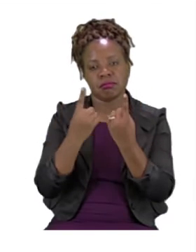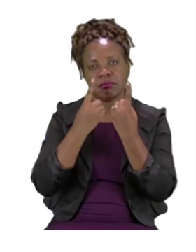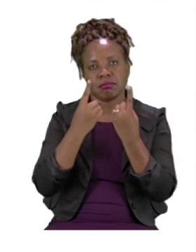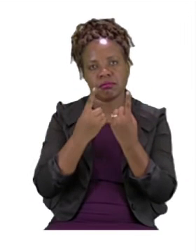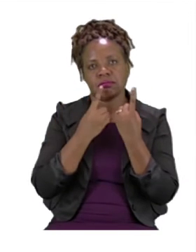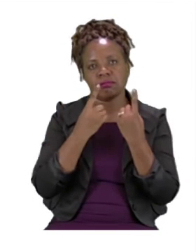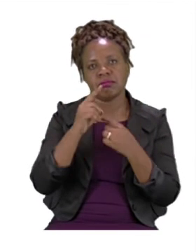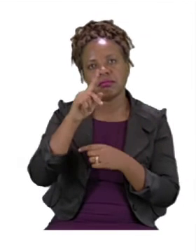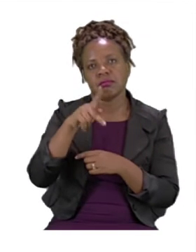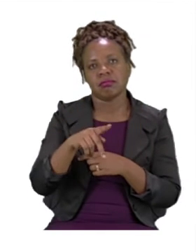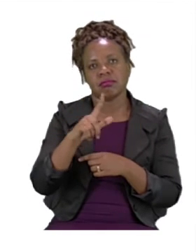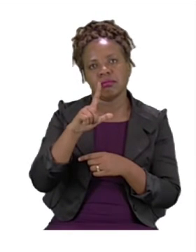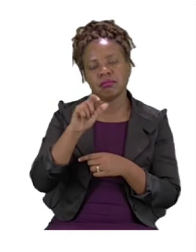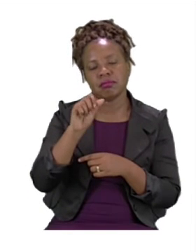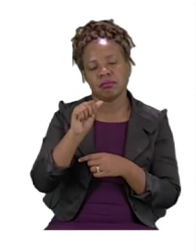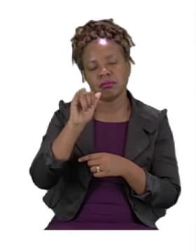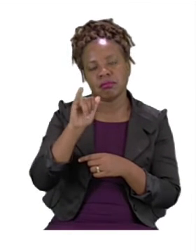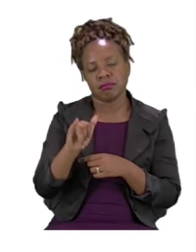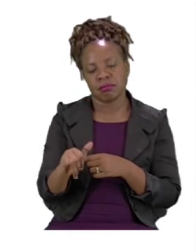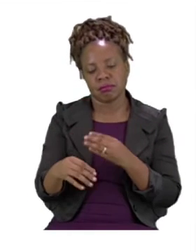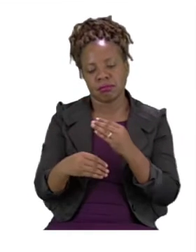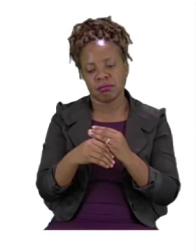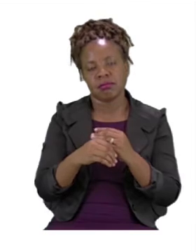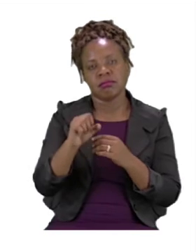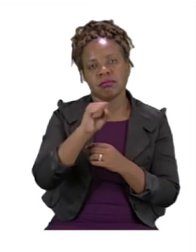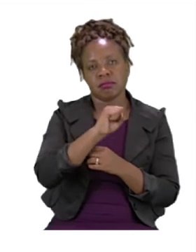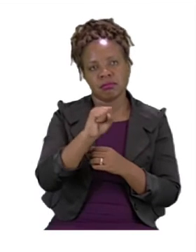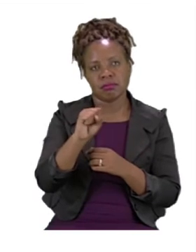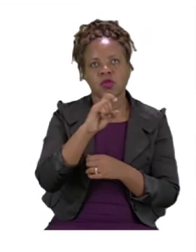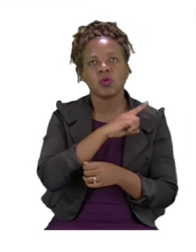to complete the sentence with the verb plays.